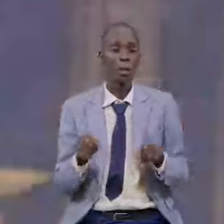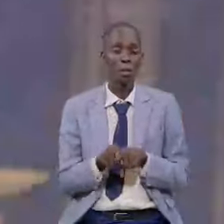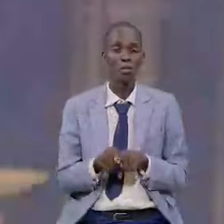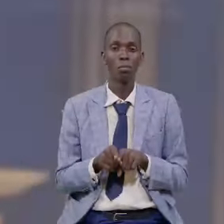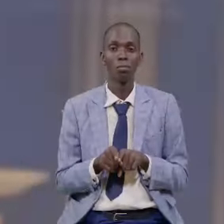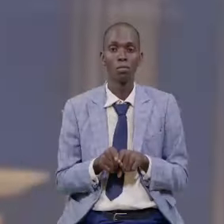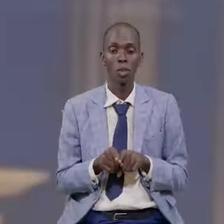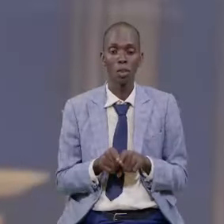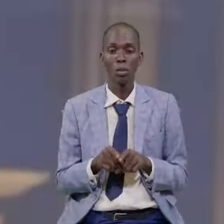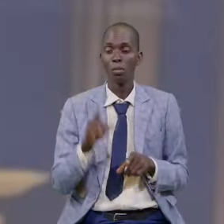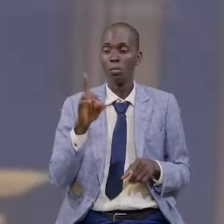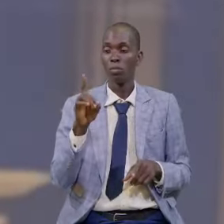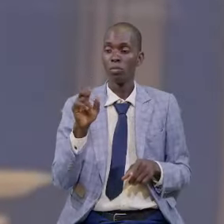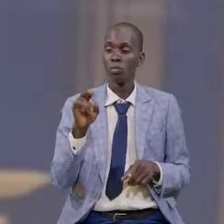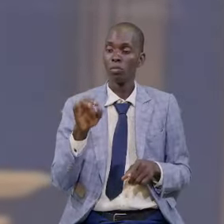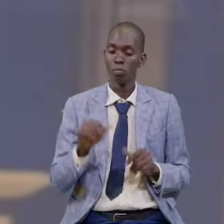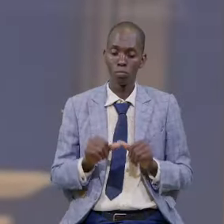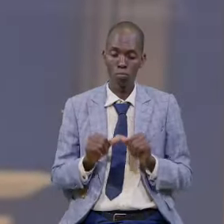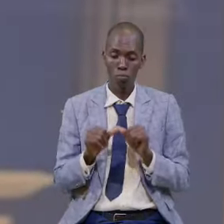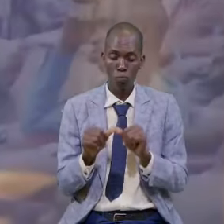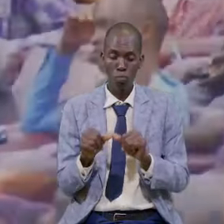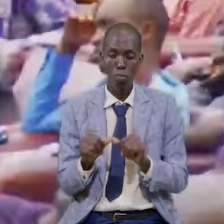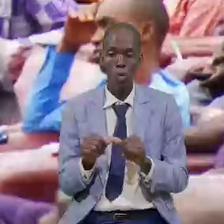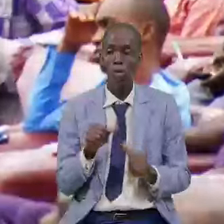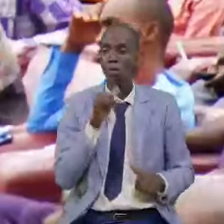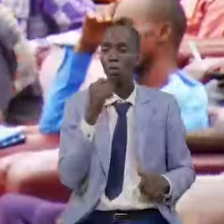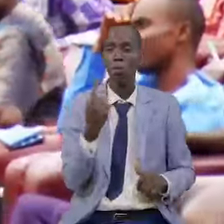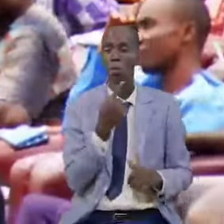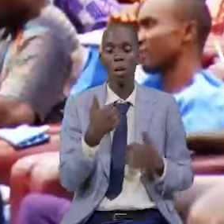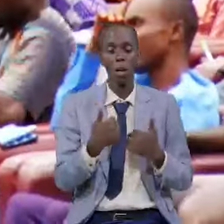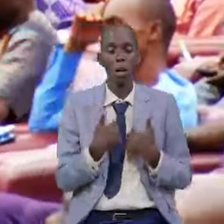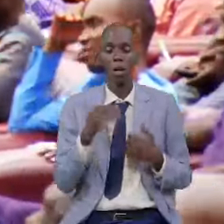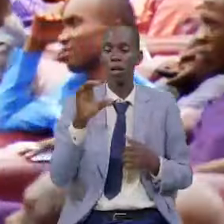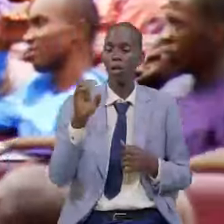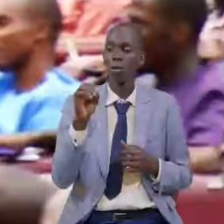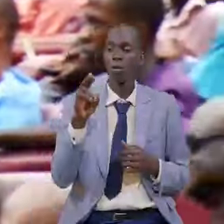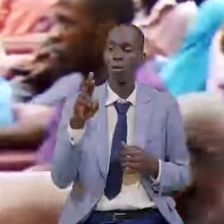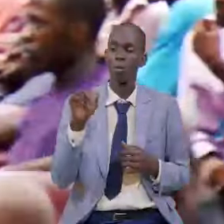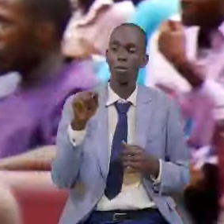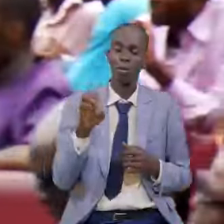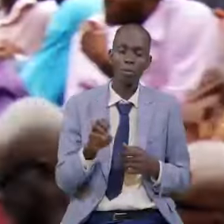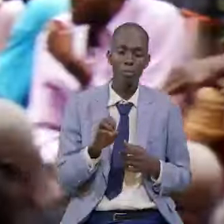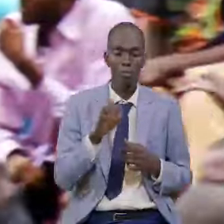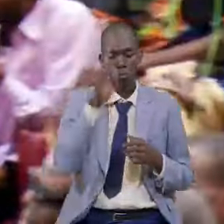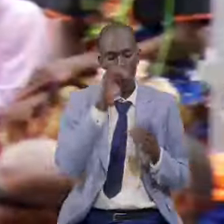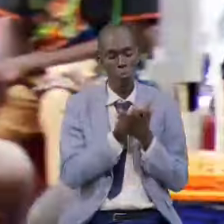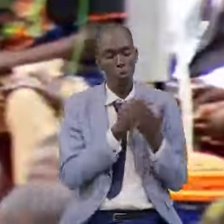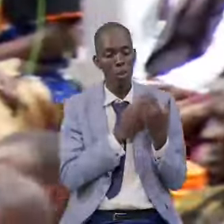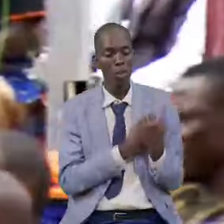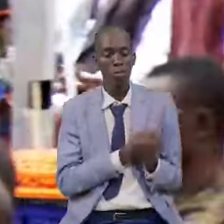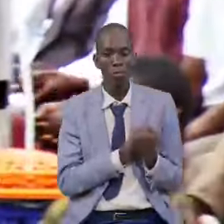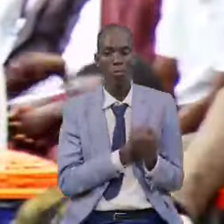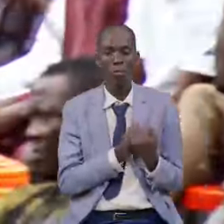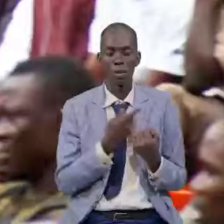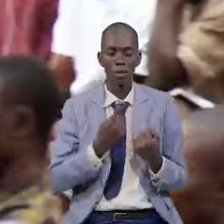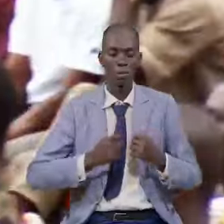only have the courage, the confidence, the stamina,